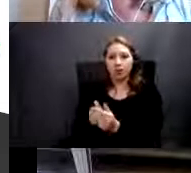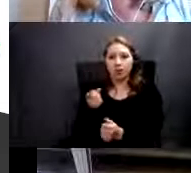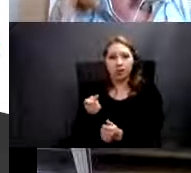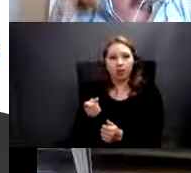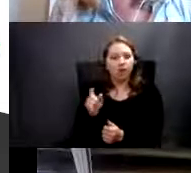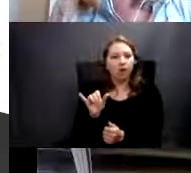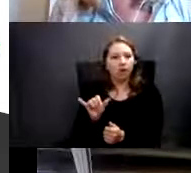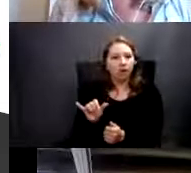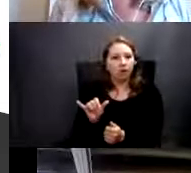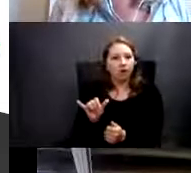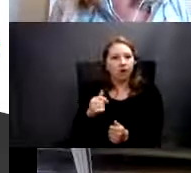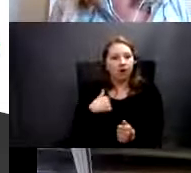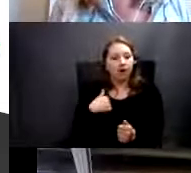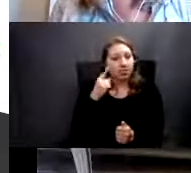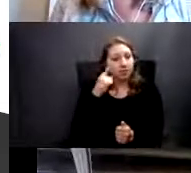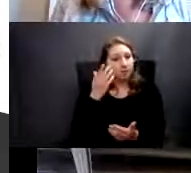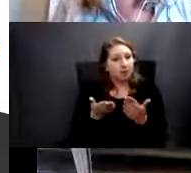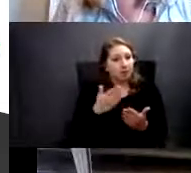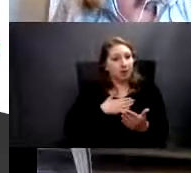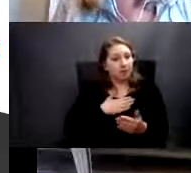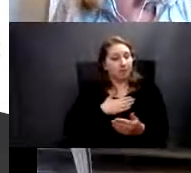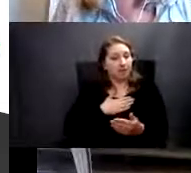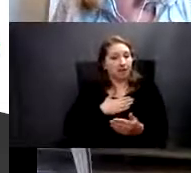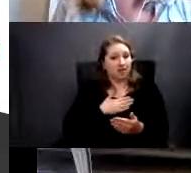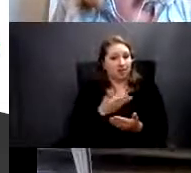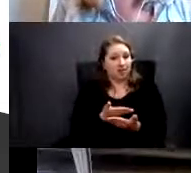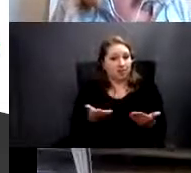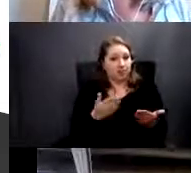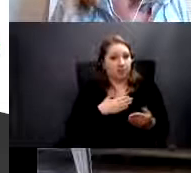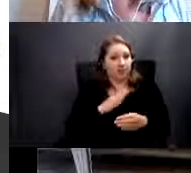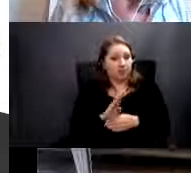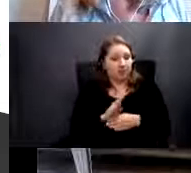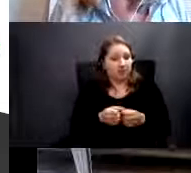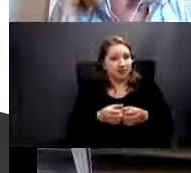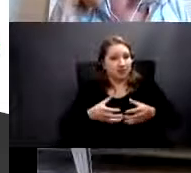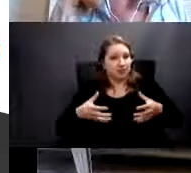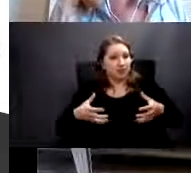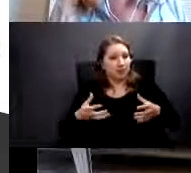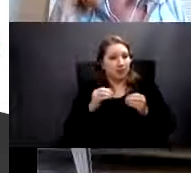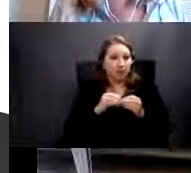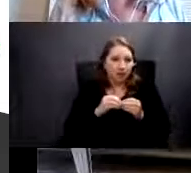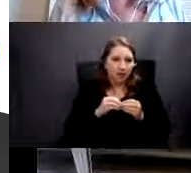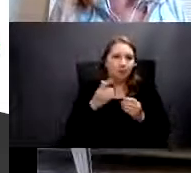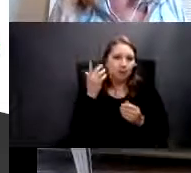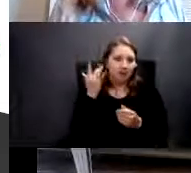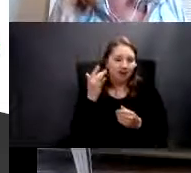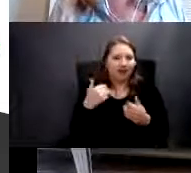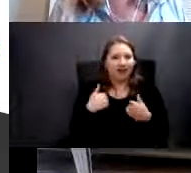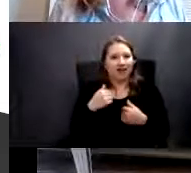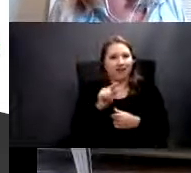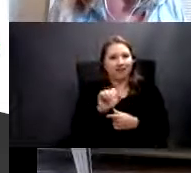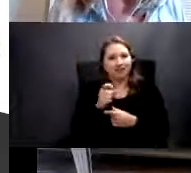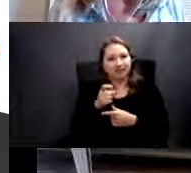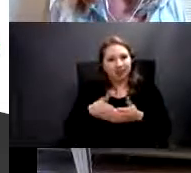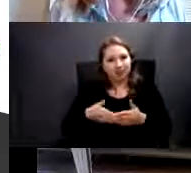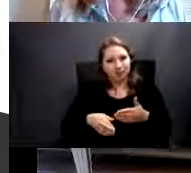look at potentially expanding some of the things that I do. There are tax ramifications. So